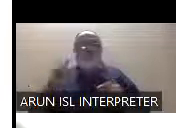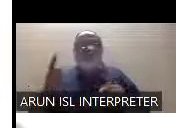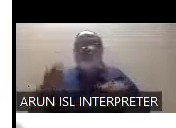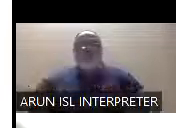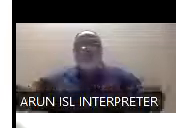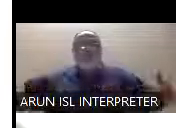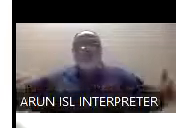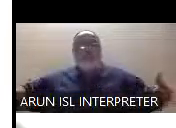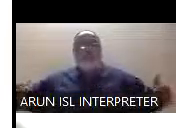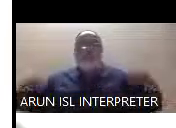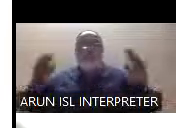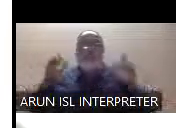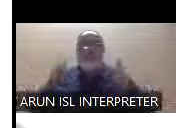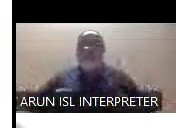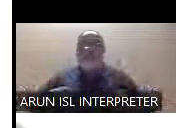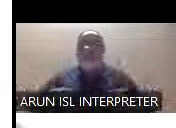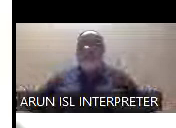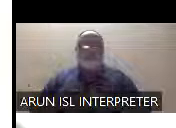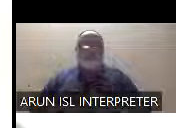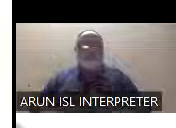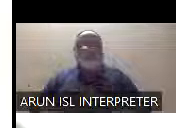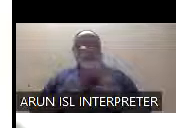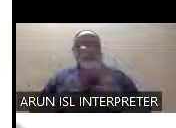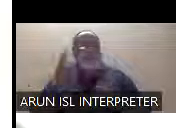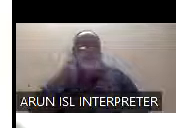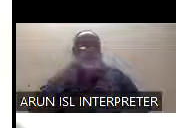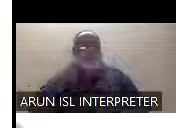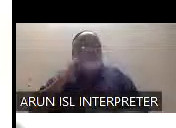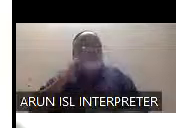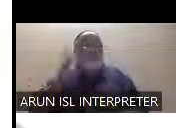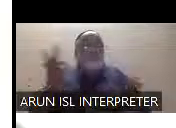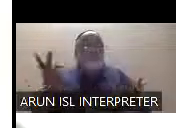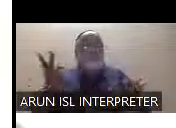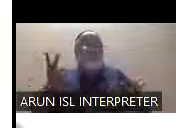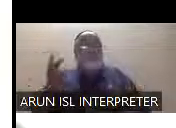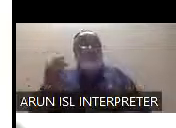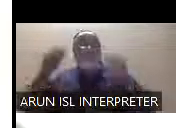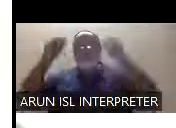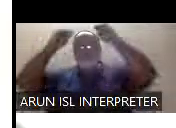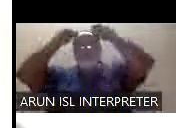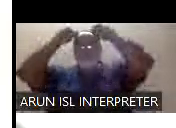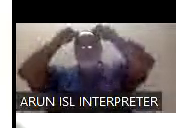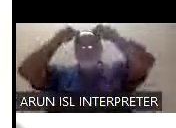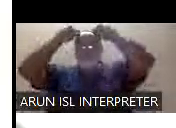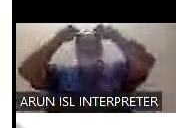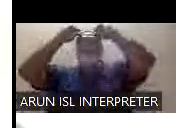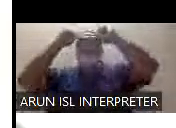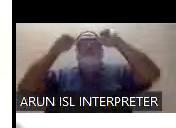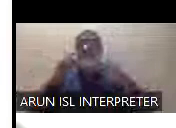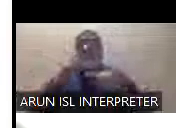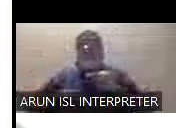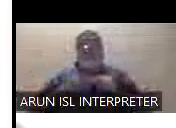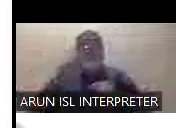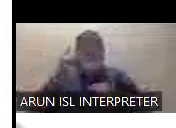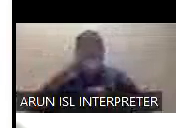wheelchair. For hearing impairment, which again closely related to speech also, somebody who cannot hear may not be